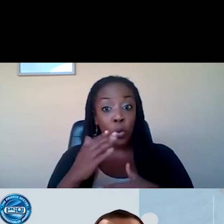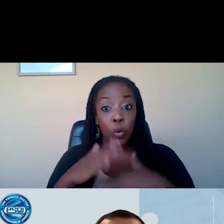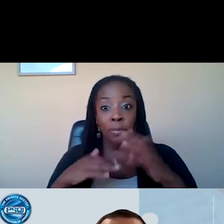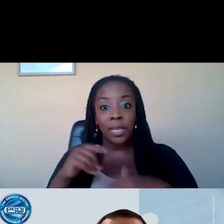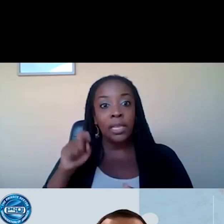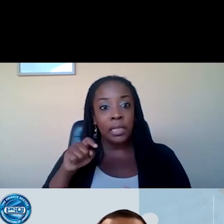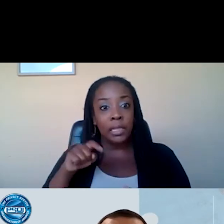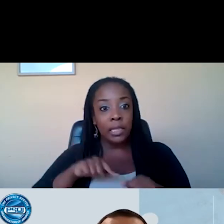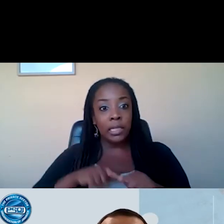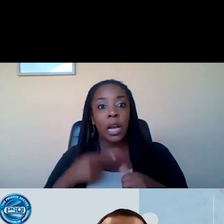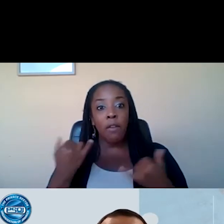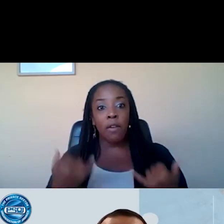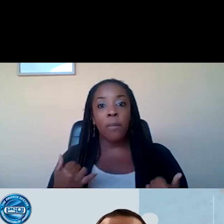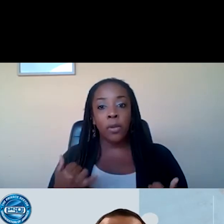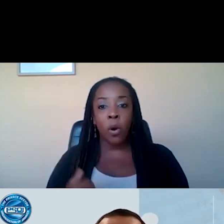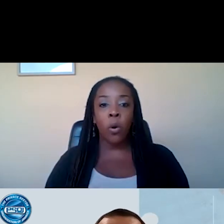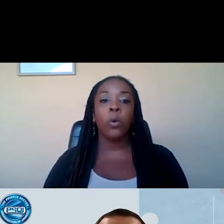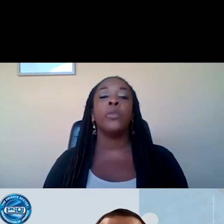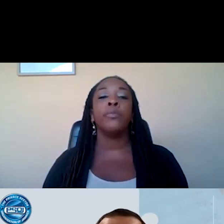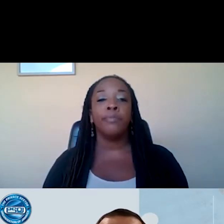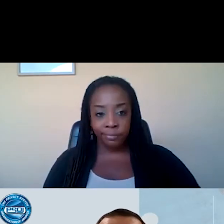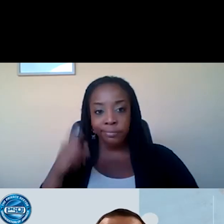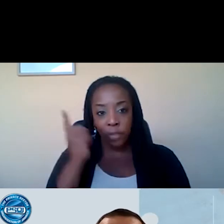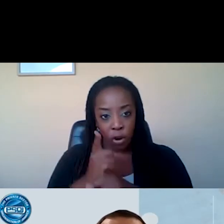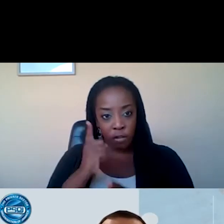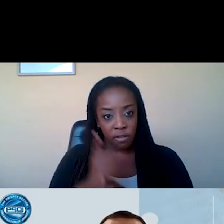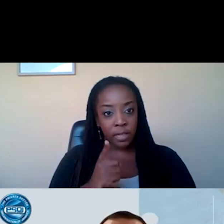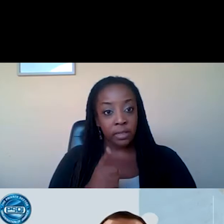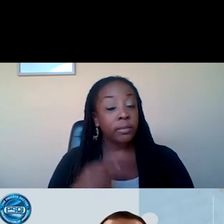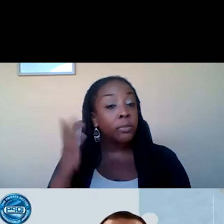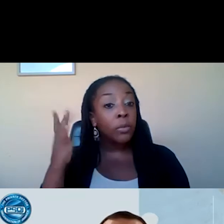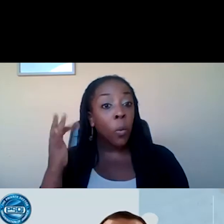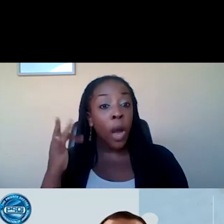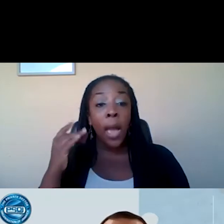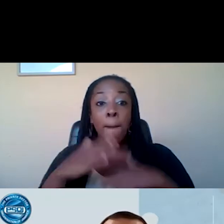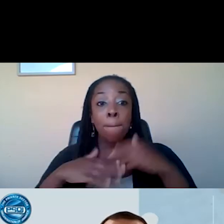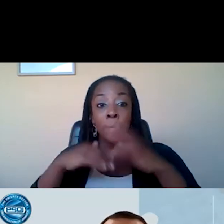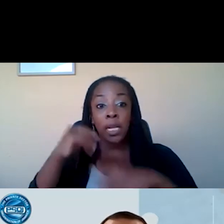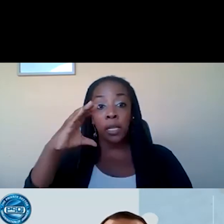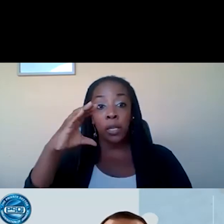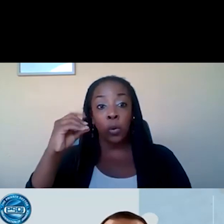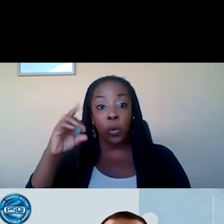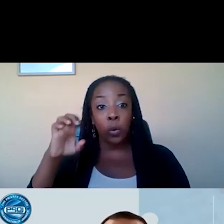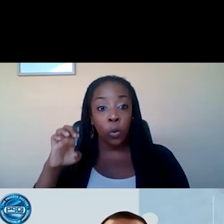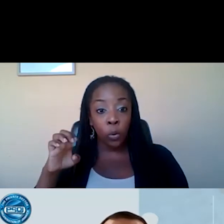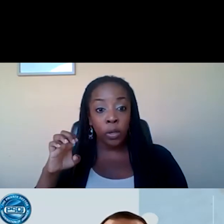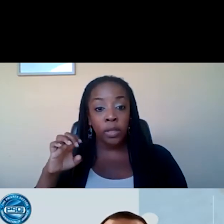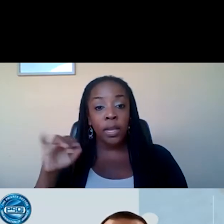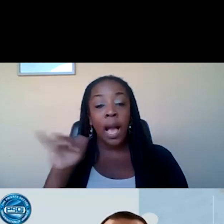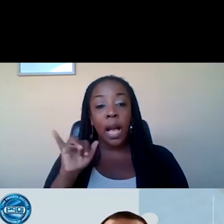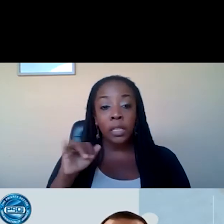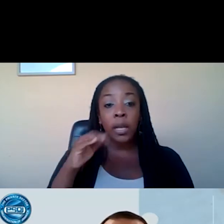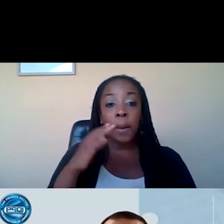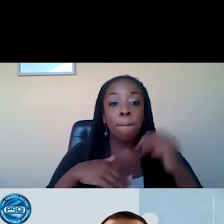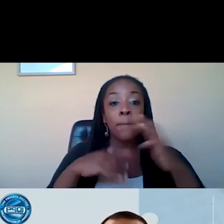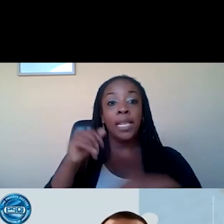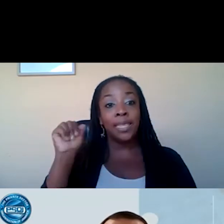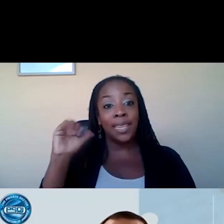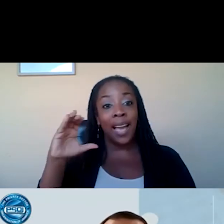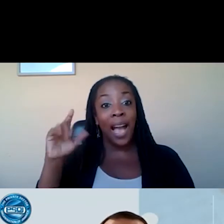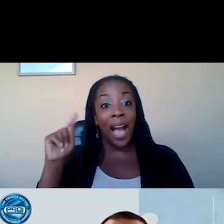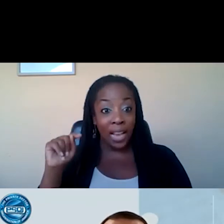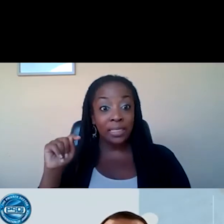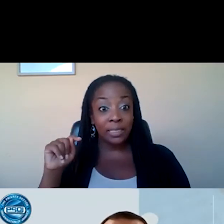now. Is it correct? Because the building code and the Building Act makes